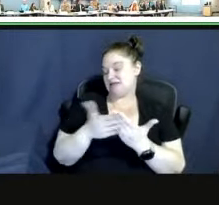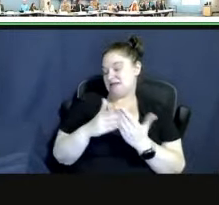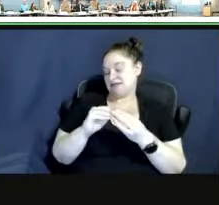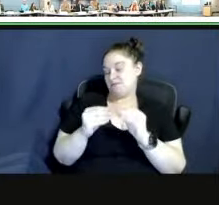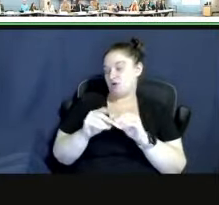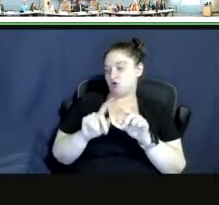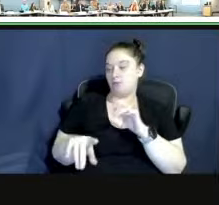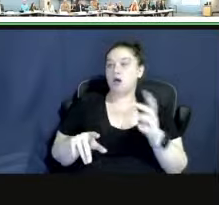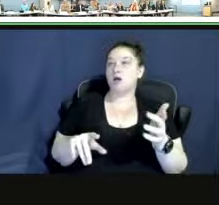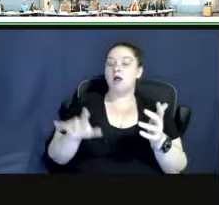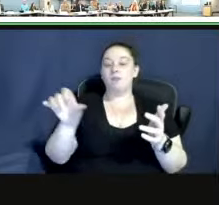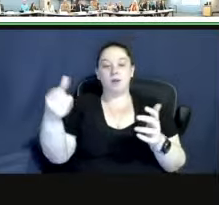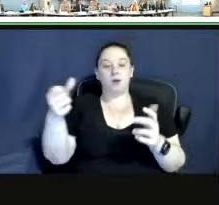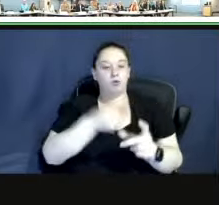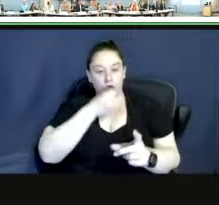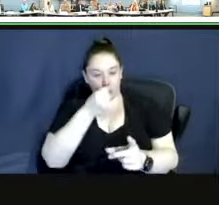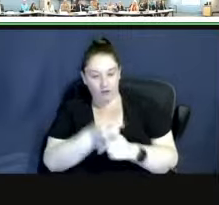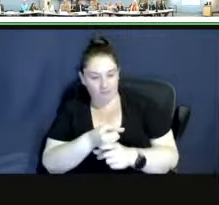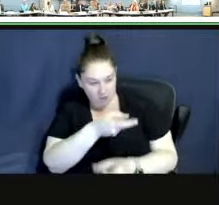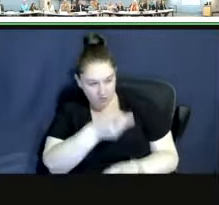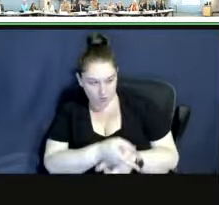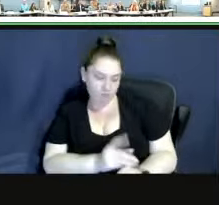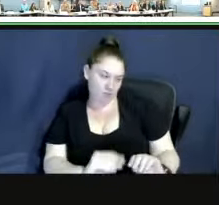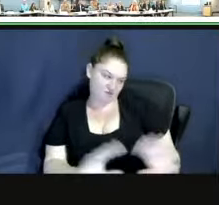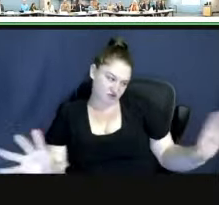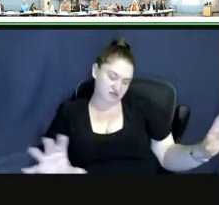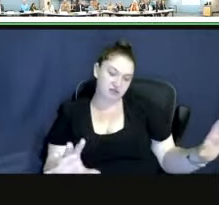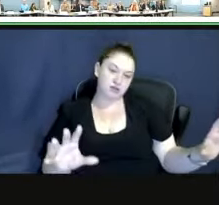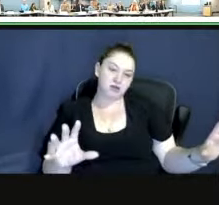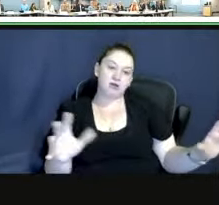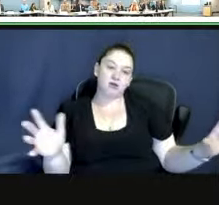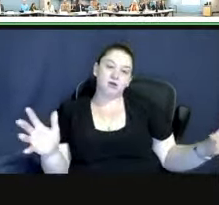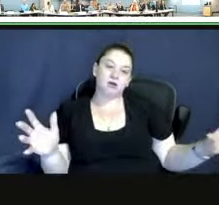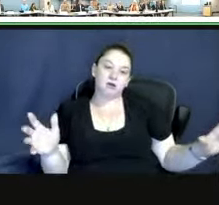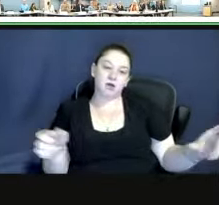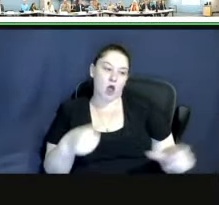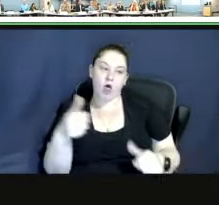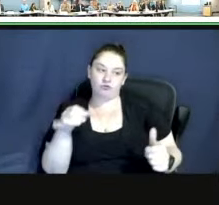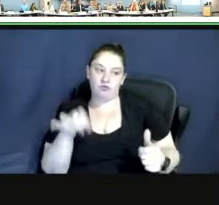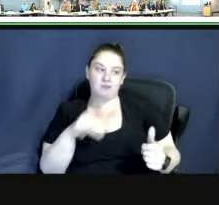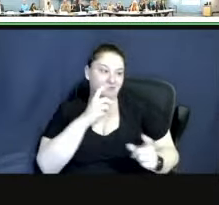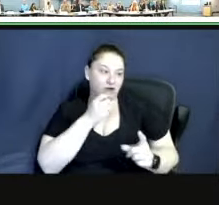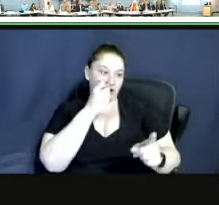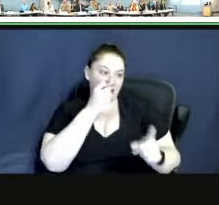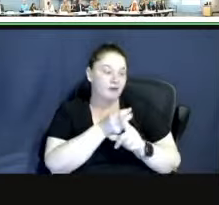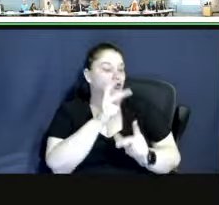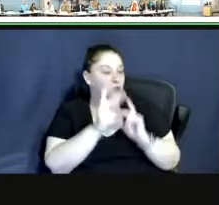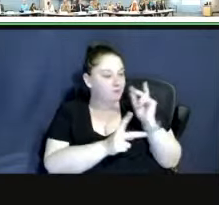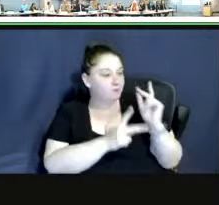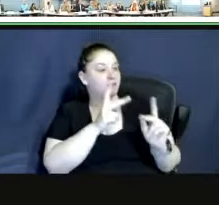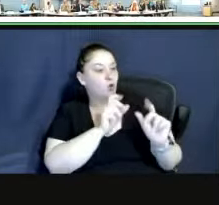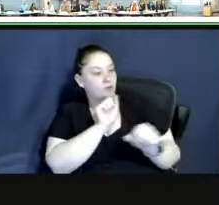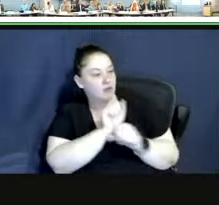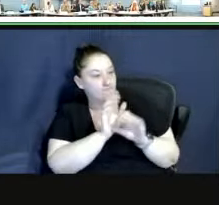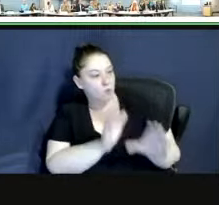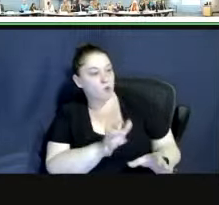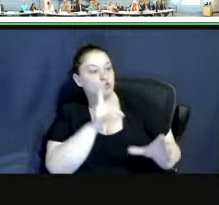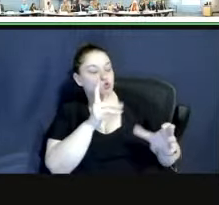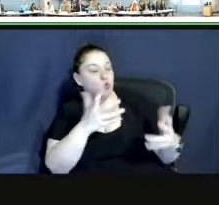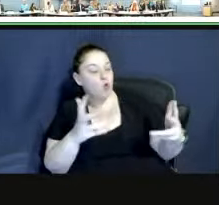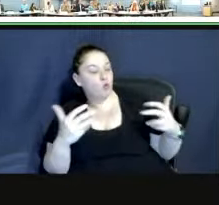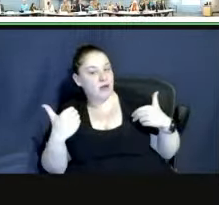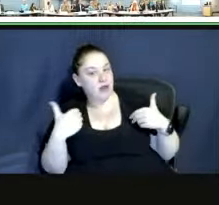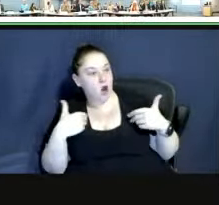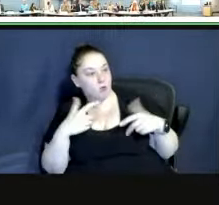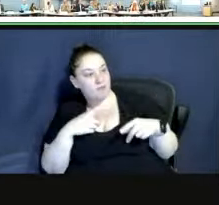but there are other impacts to your department. Absolutely. That aren't response times. Yep. There's impacts to the people. Absolutely. Right? Employees who are, yep, being mandated.